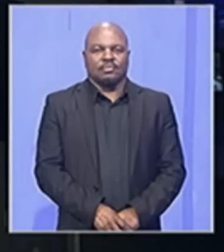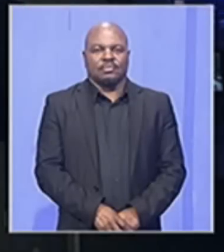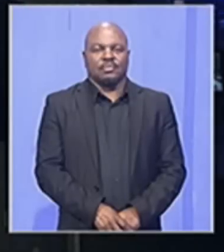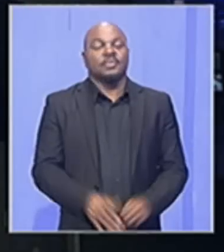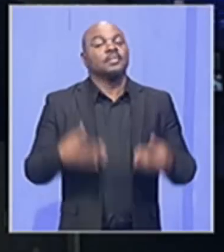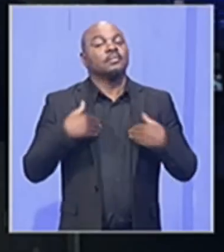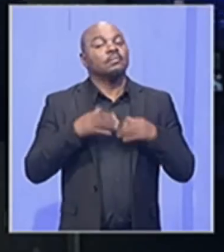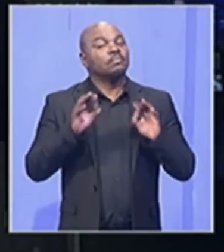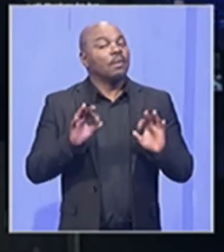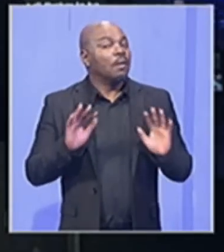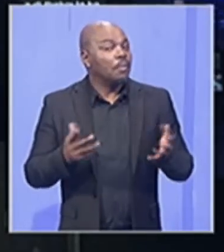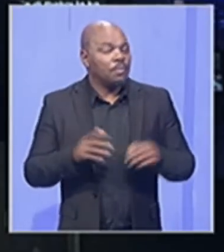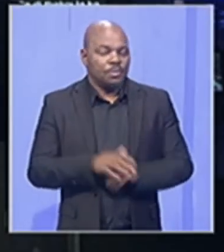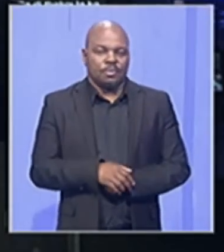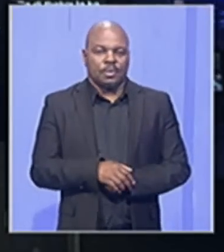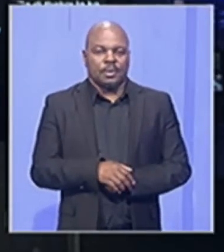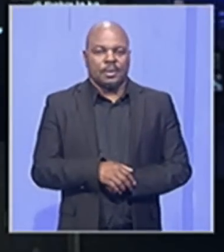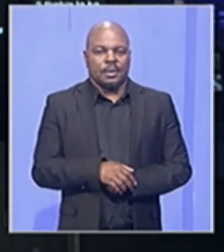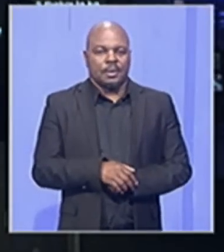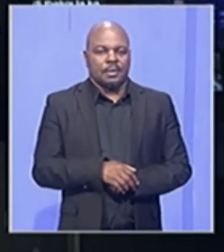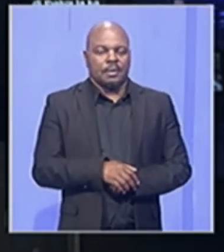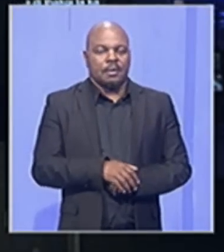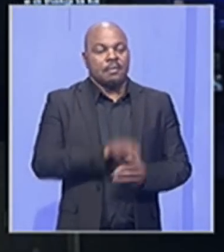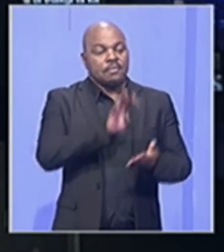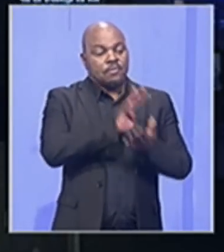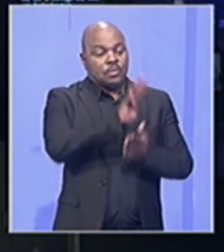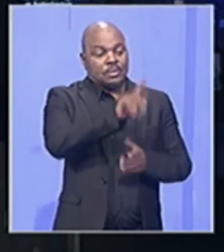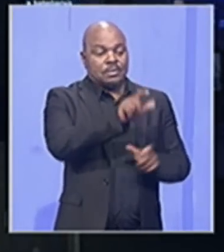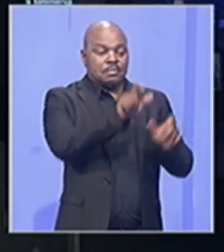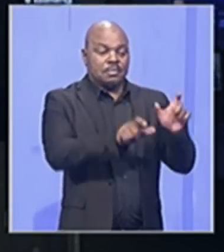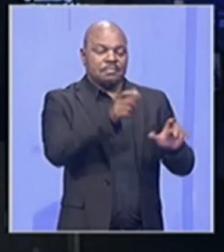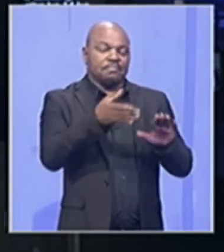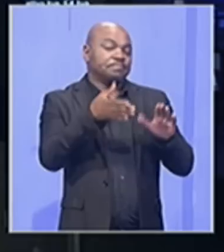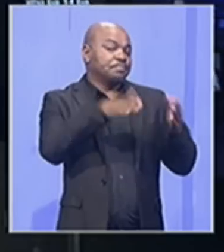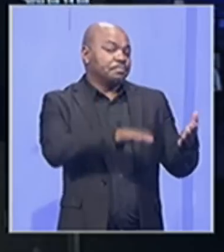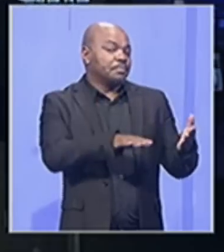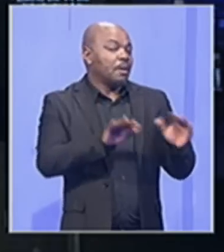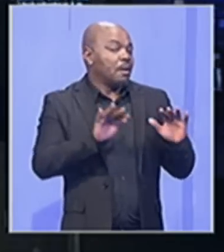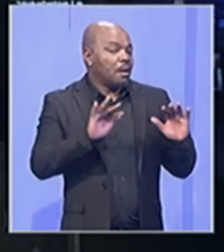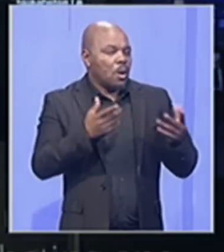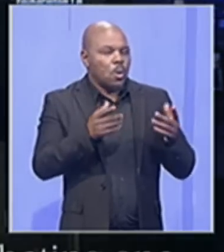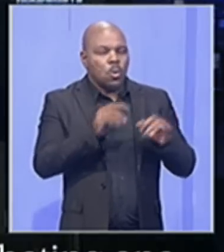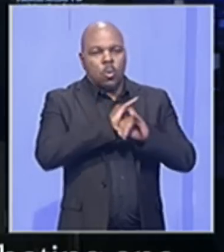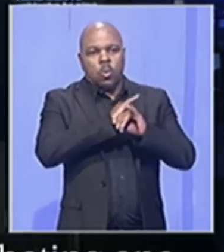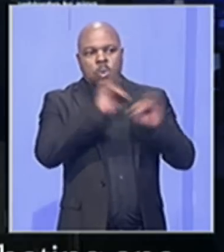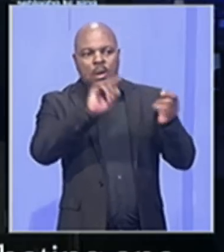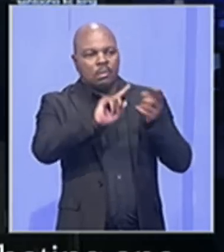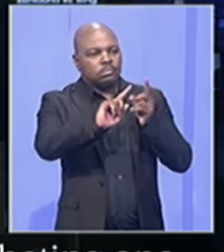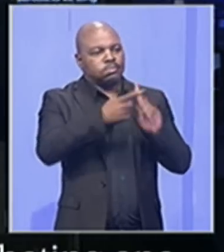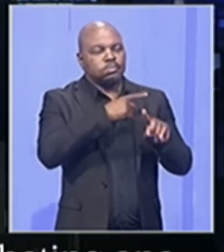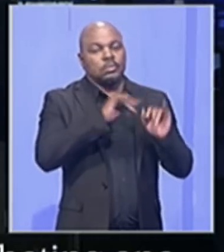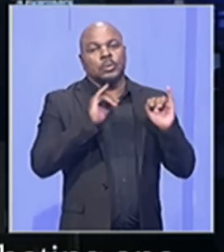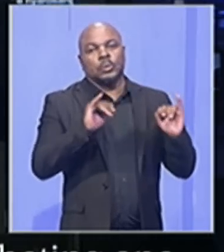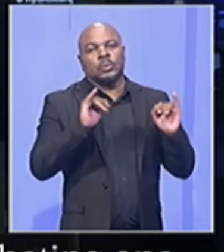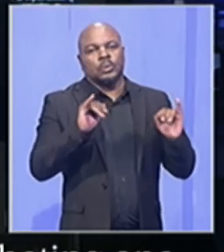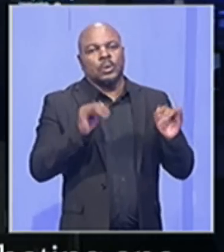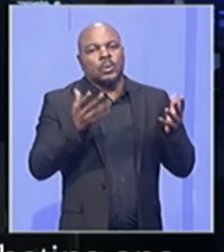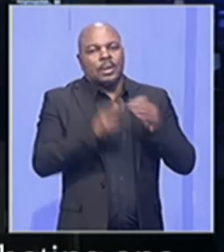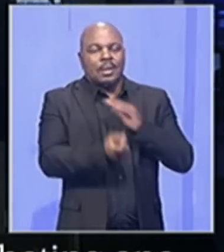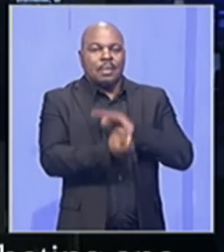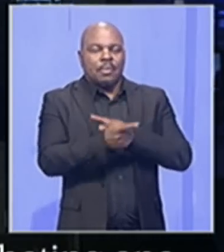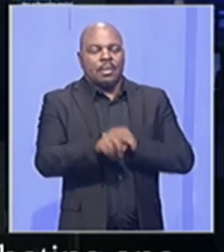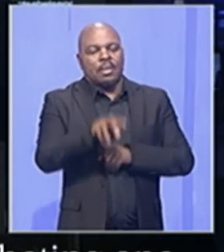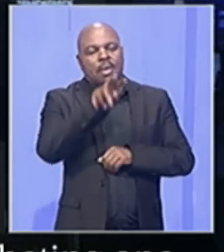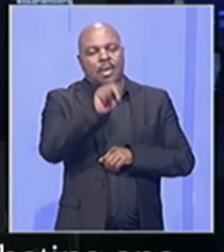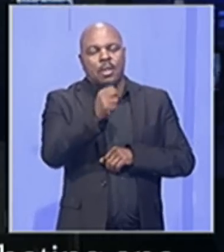Tsona re di thakgola semmuso jwalo ka ditaba tse latelang. Batho ba 14 ba hlokaetse ka sehloho kotsing e nyarosang mmele e etsahetseng mmileng